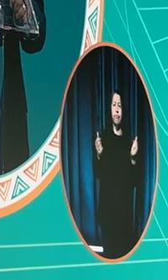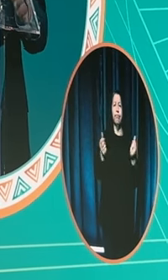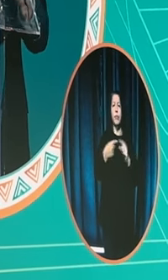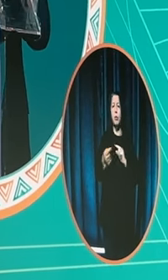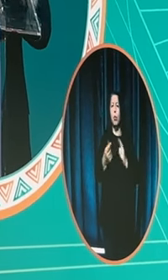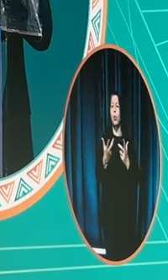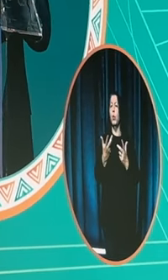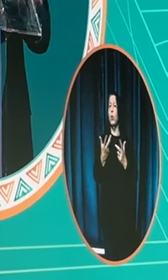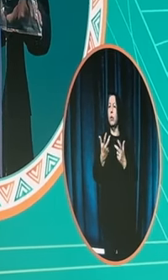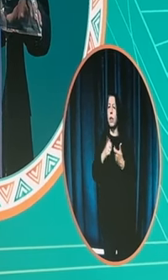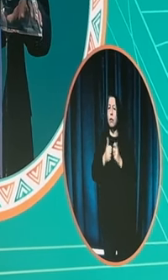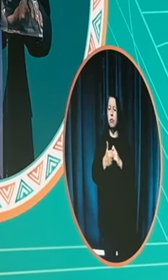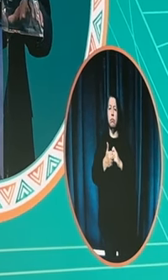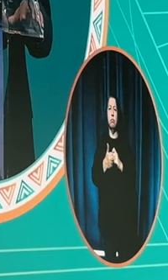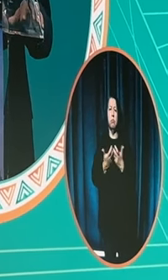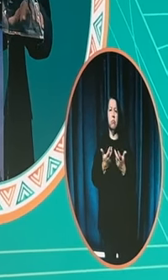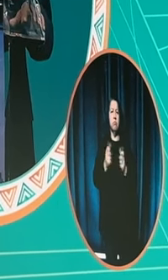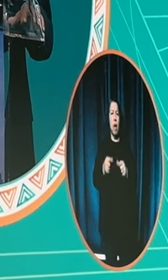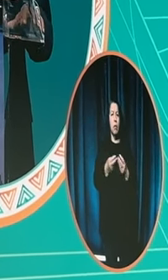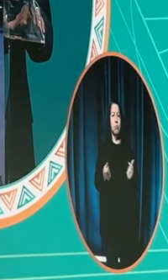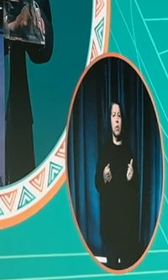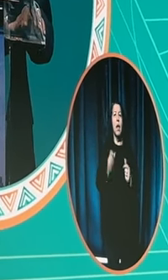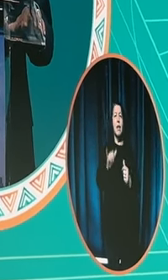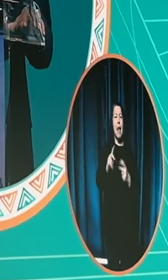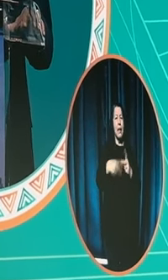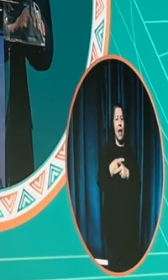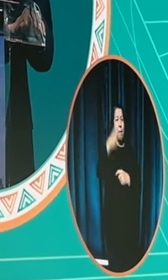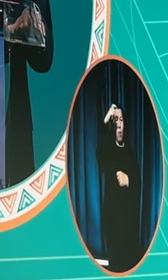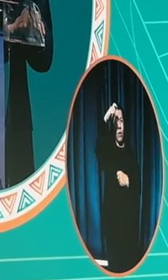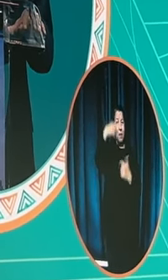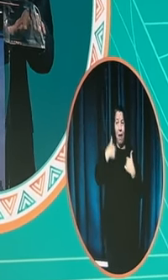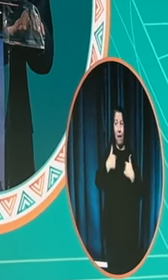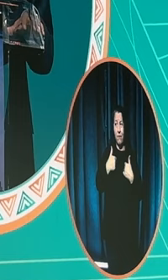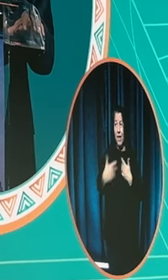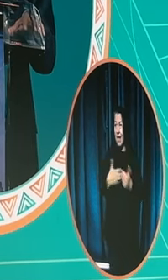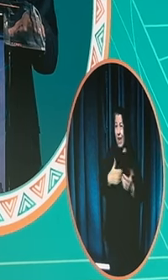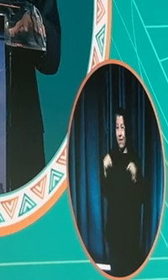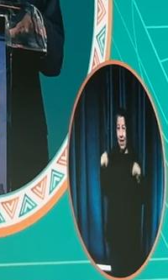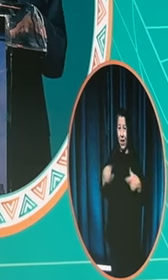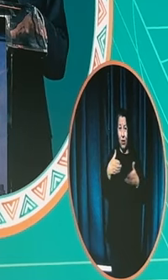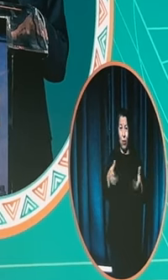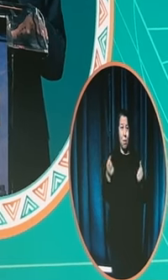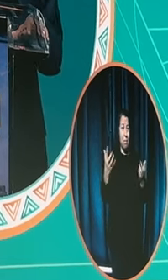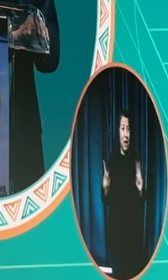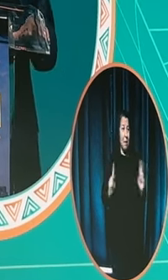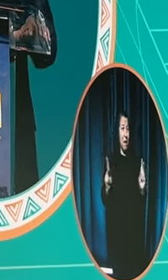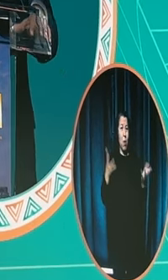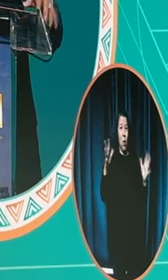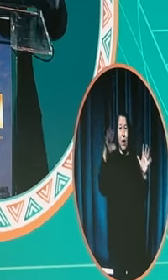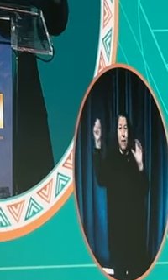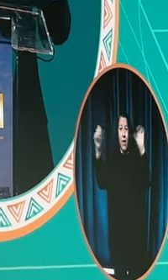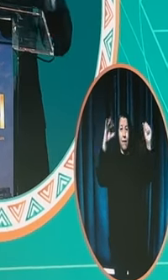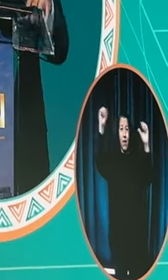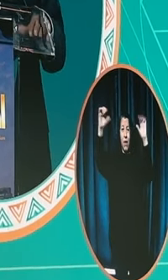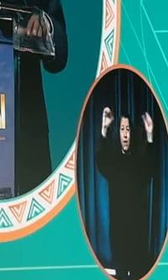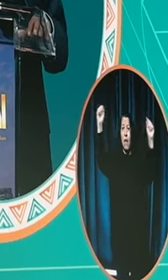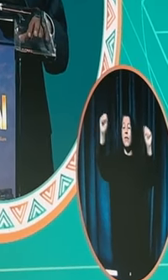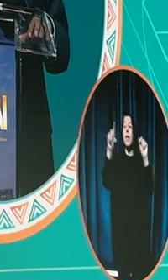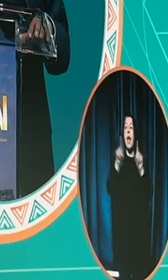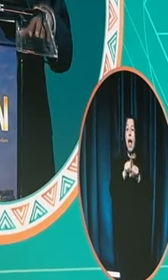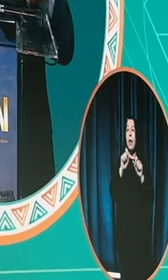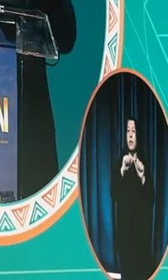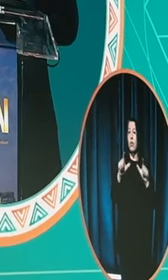that. That kind of wisdom that we have, you know, even in this room with lots of folks who've already left town as tribal leaders